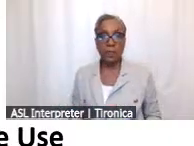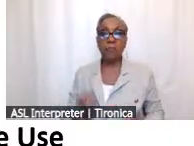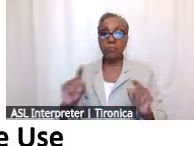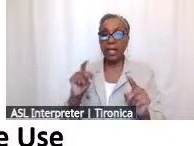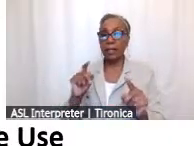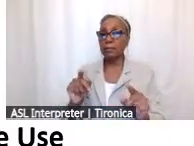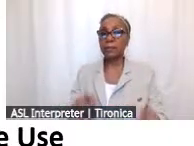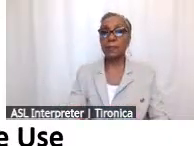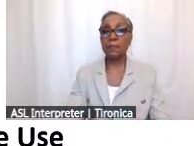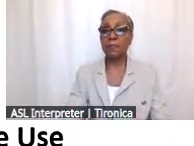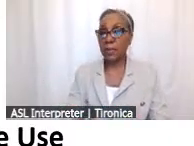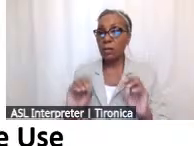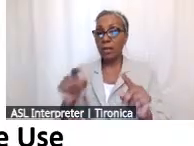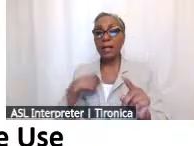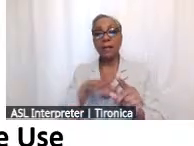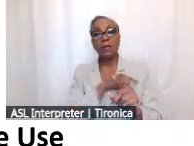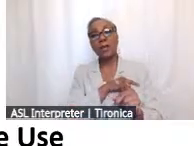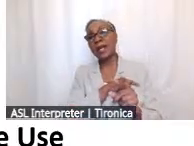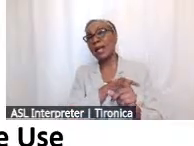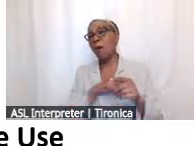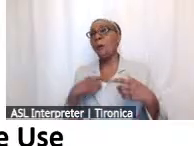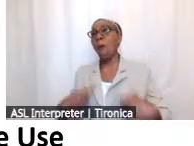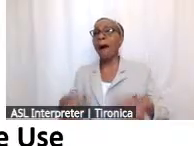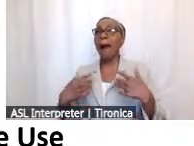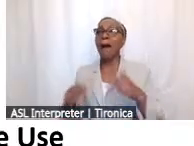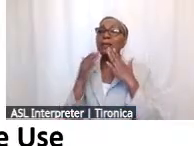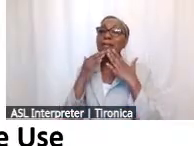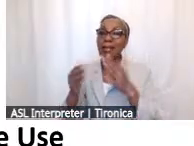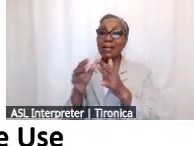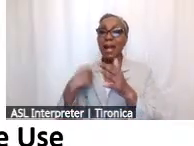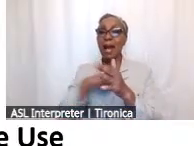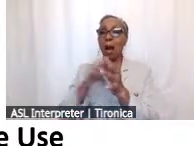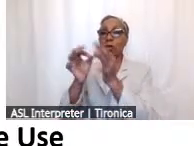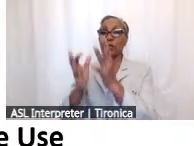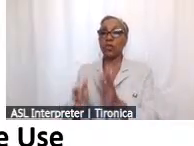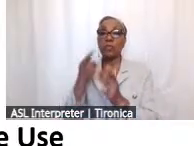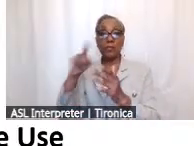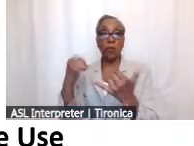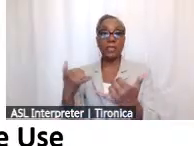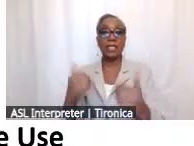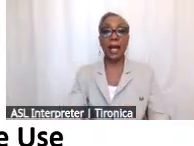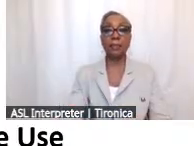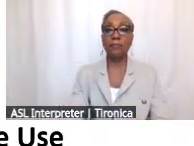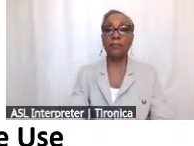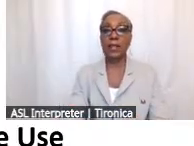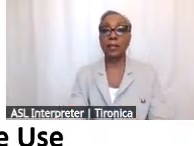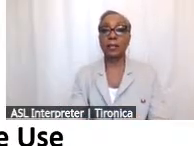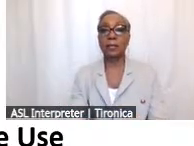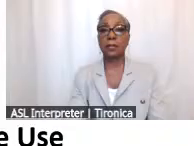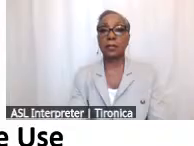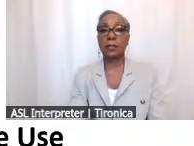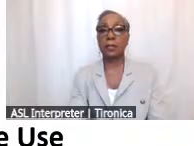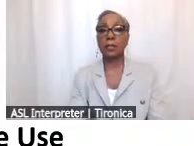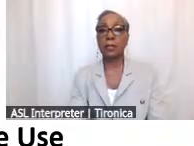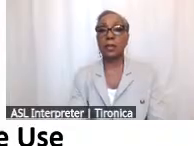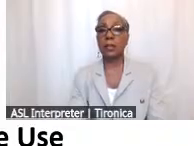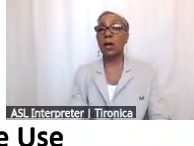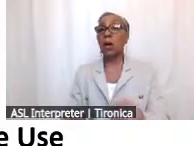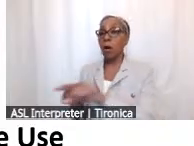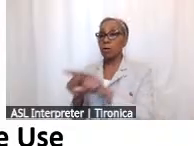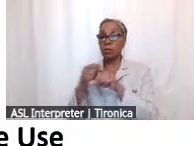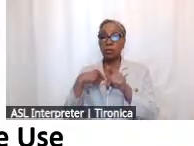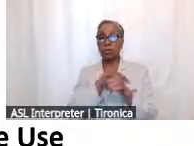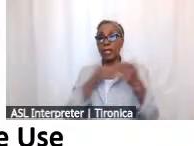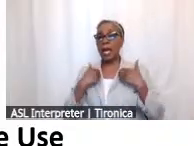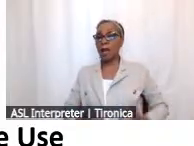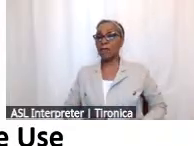extend so much gratitude to our interpreters today. We also have live captioning available